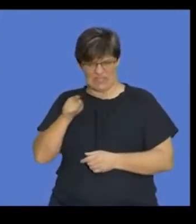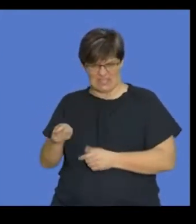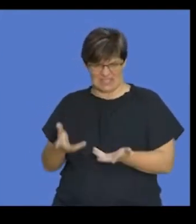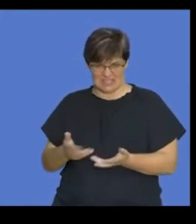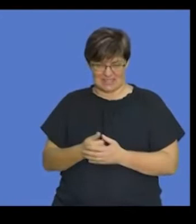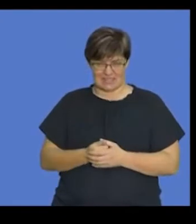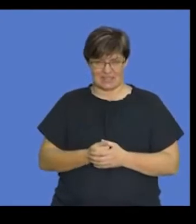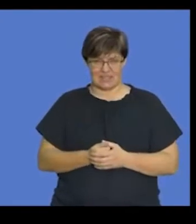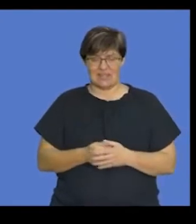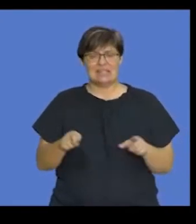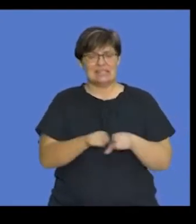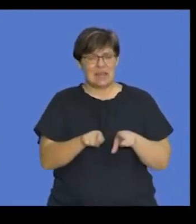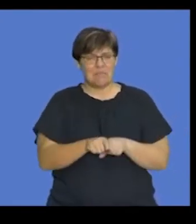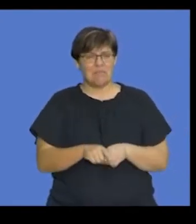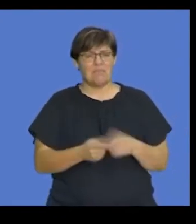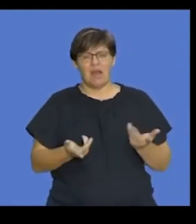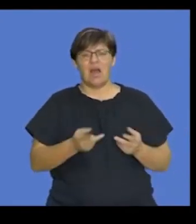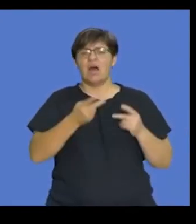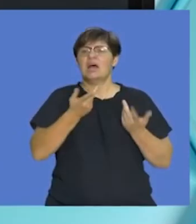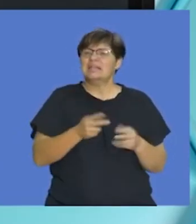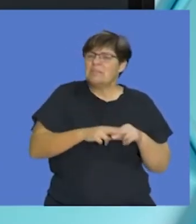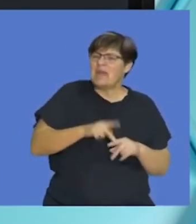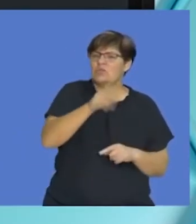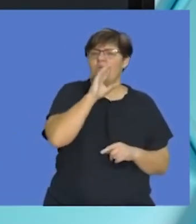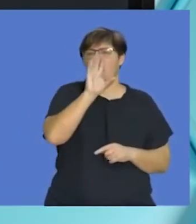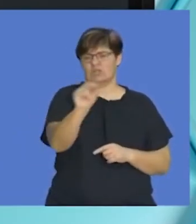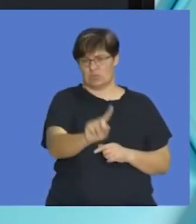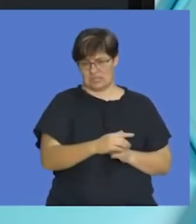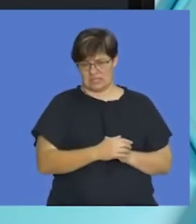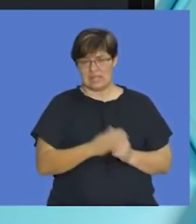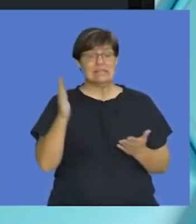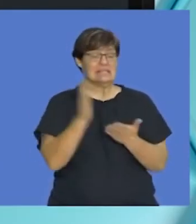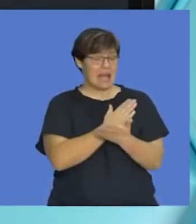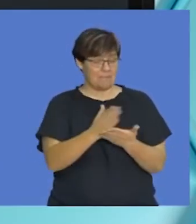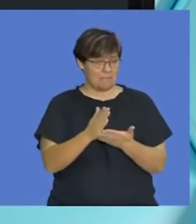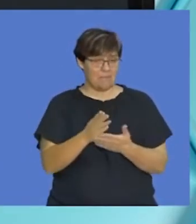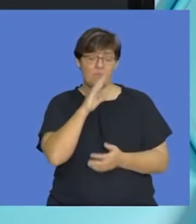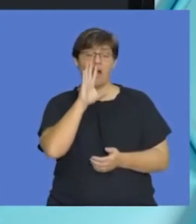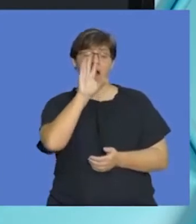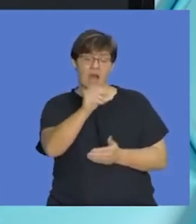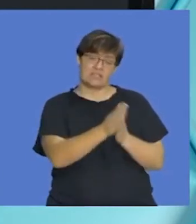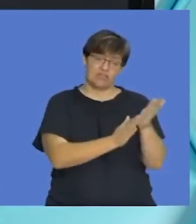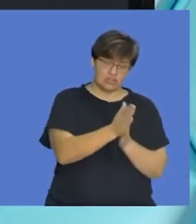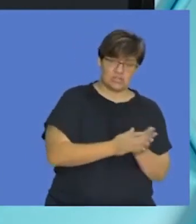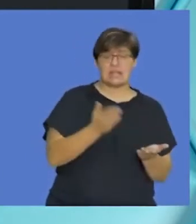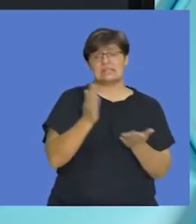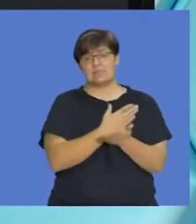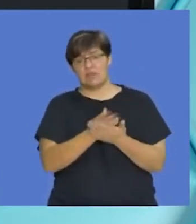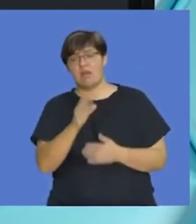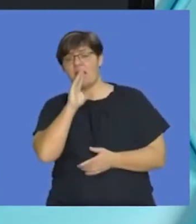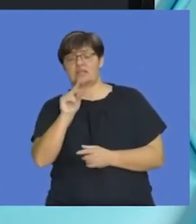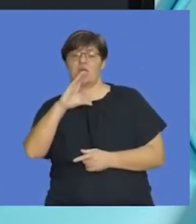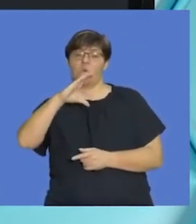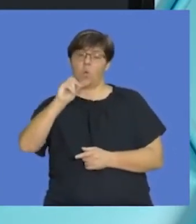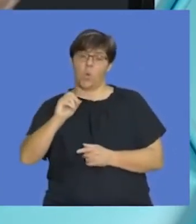That's how I will often use it like that. Also, how we use it depends on what they're asking you. Because sometimes they're going to